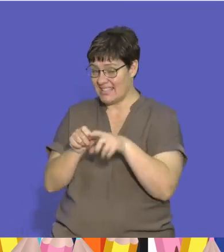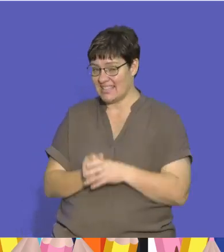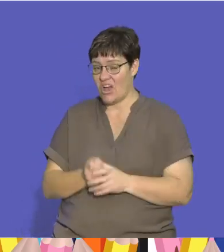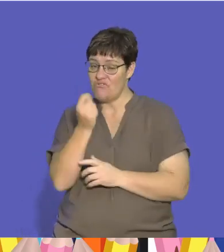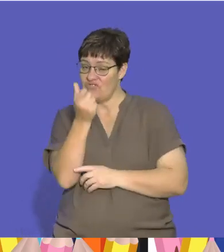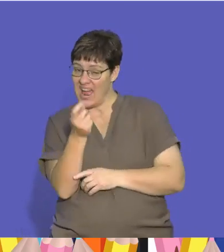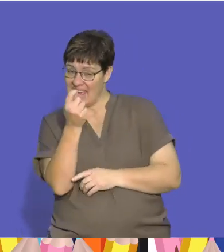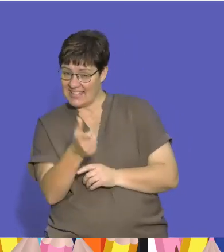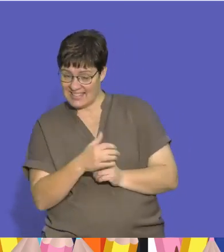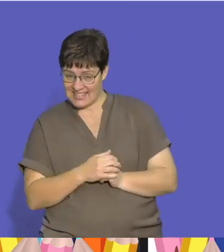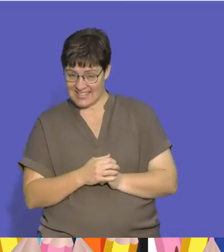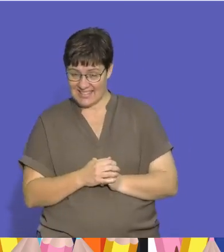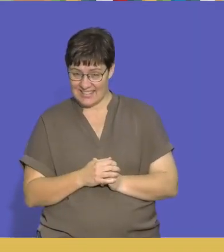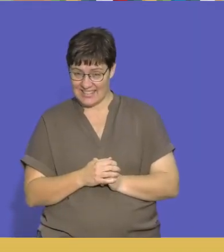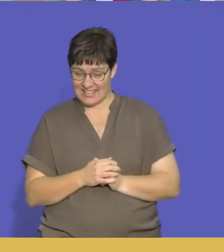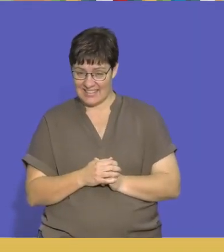race, rice.